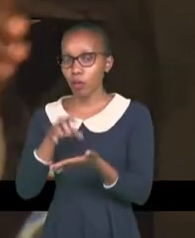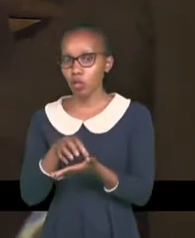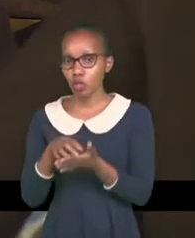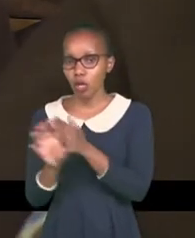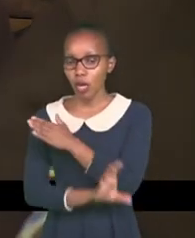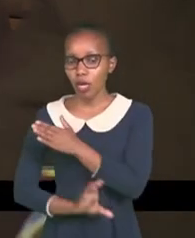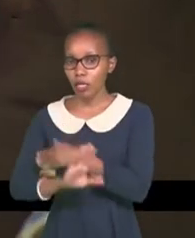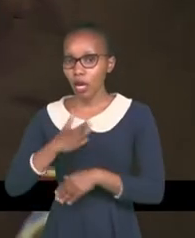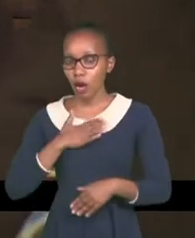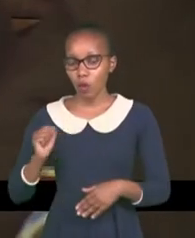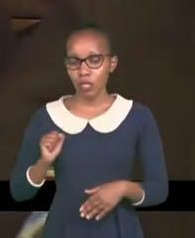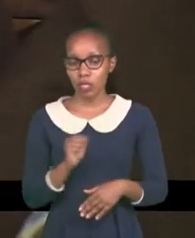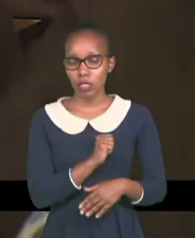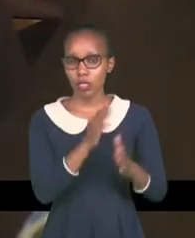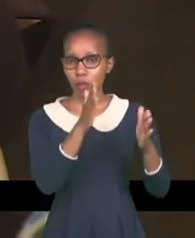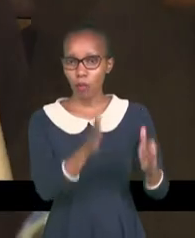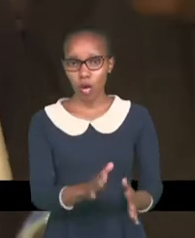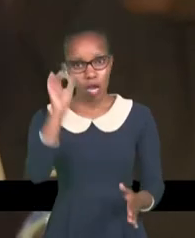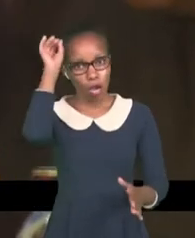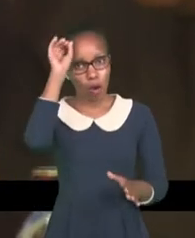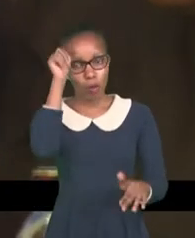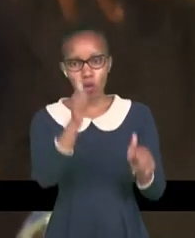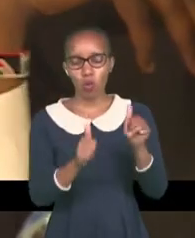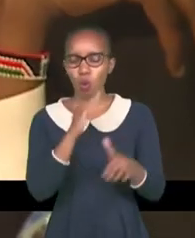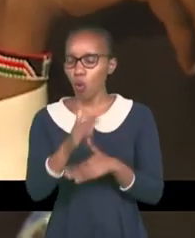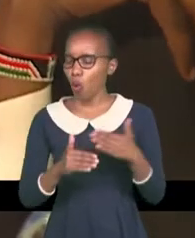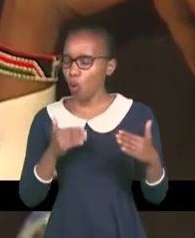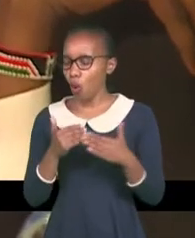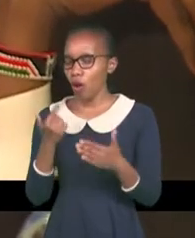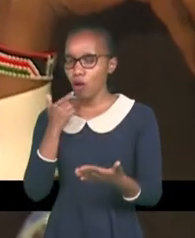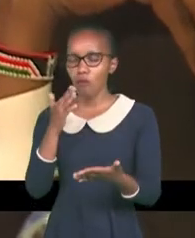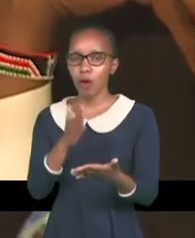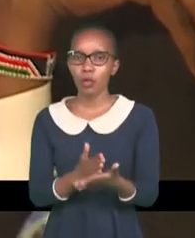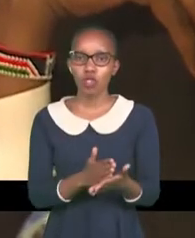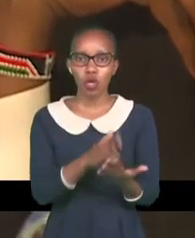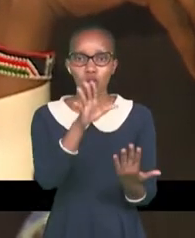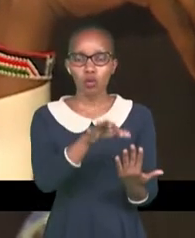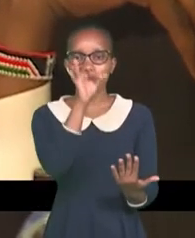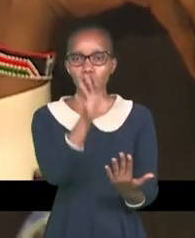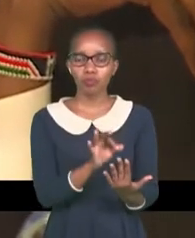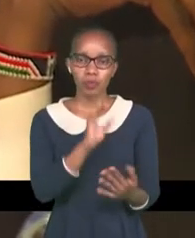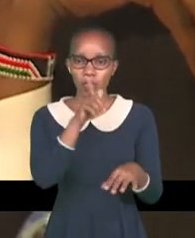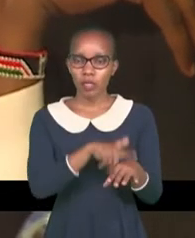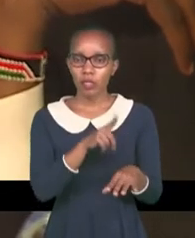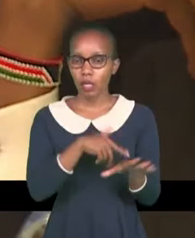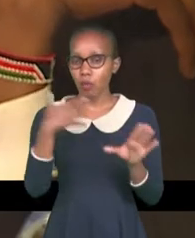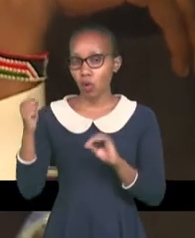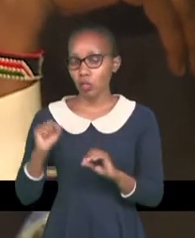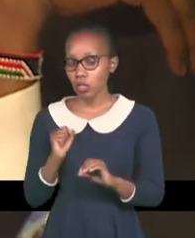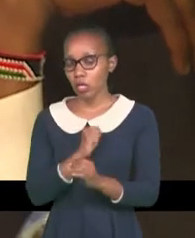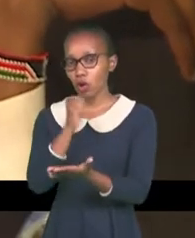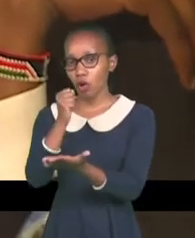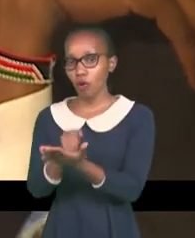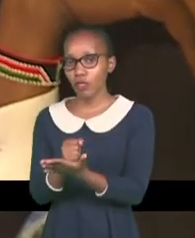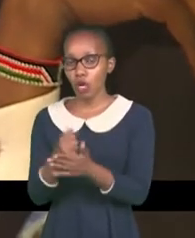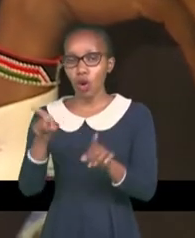country. The Senate recommends as follows, that all approvals of nominees for appointment to state offices relating to the formation